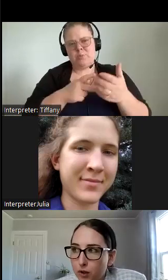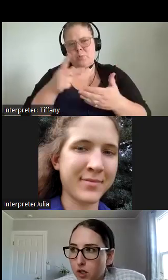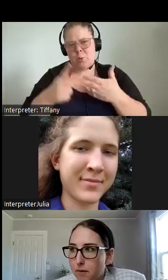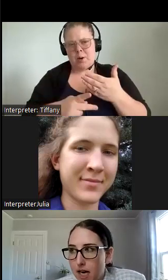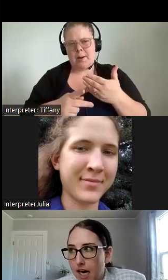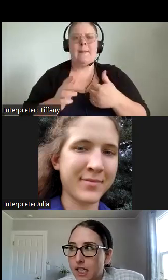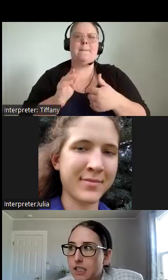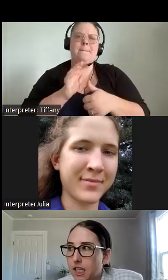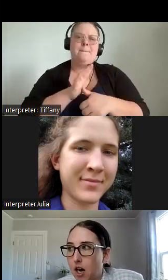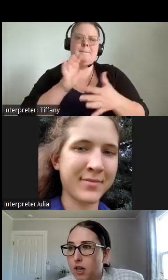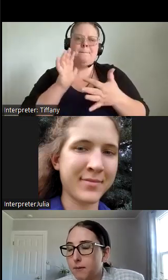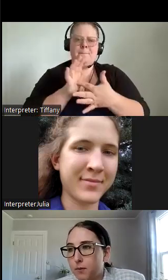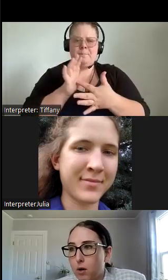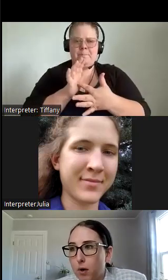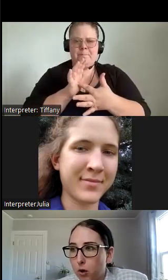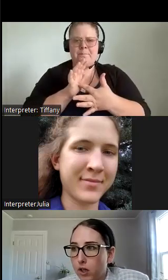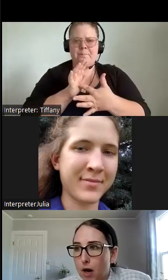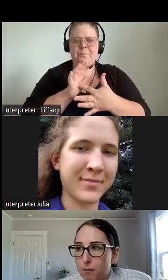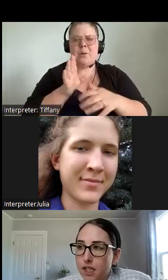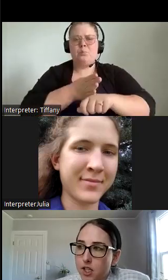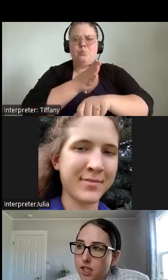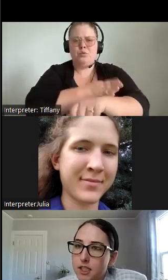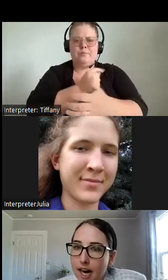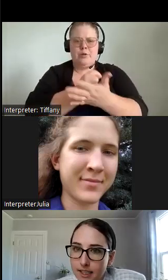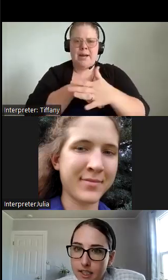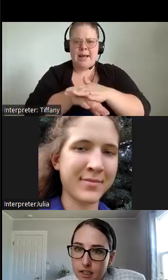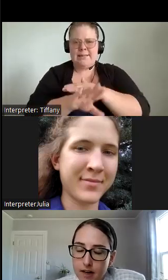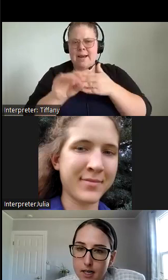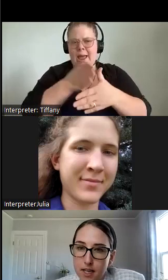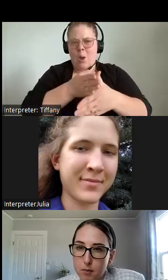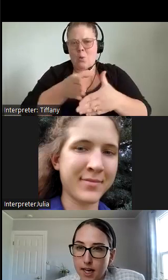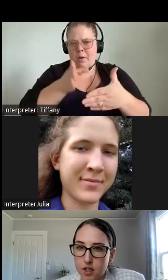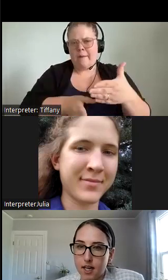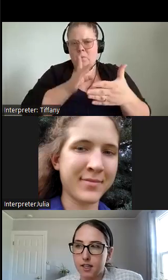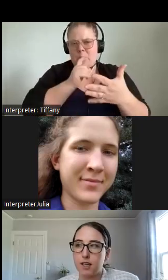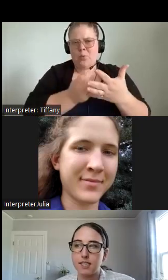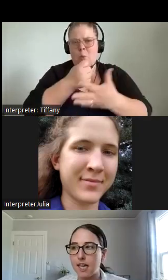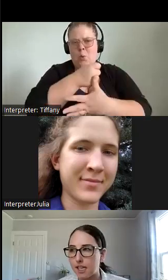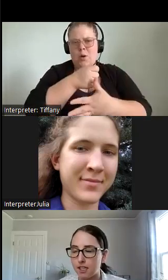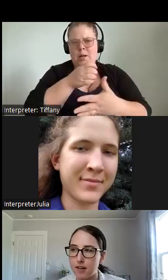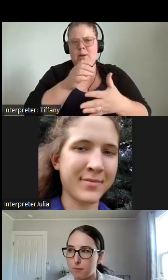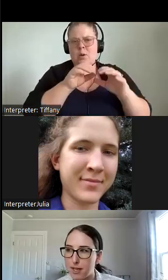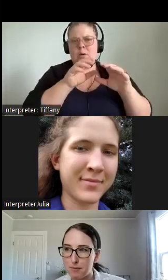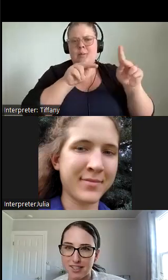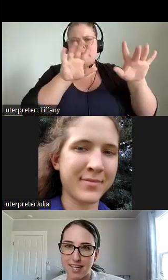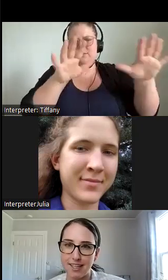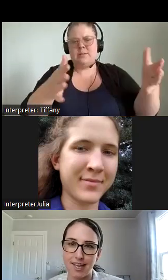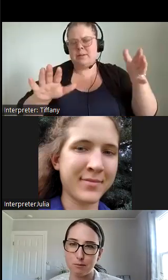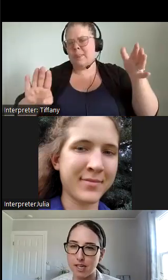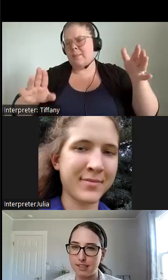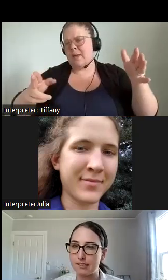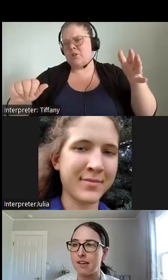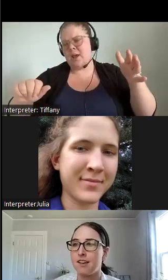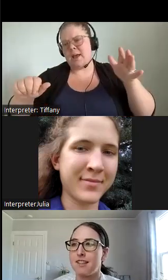to improve treatment access and outcomes for priority populations as identified by the BHA. And when I say as identified by the BHA there,